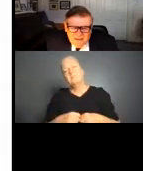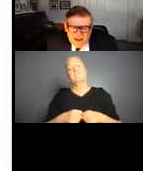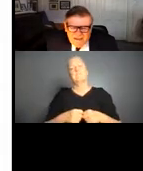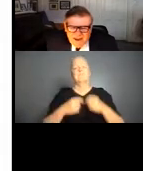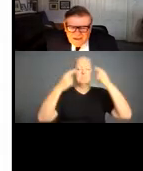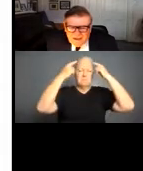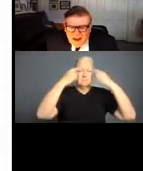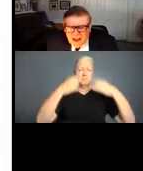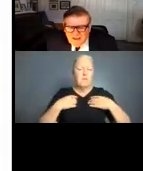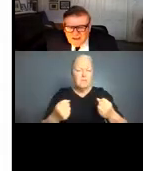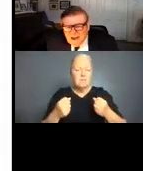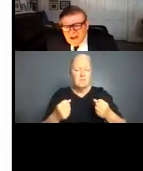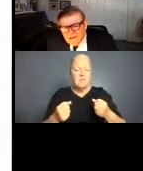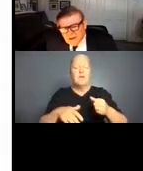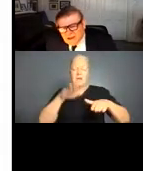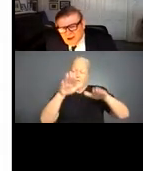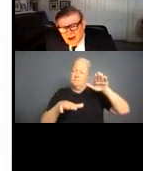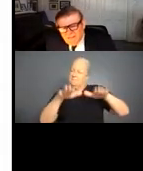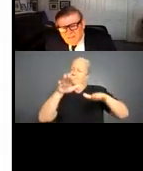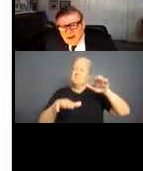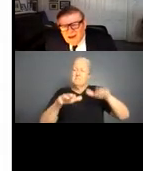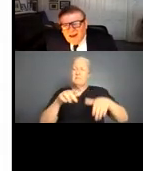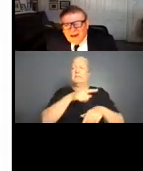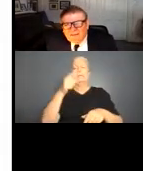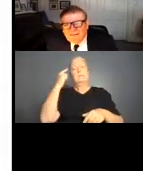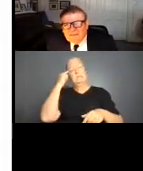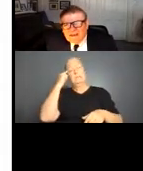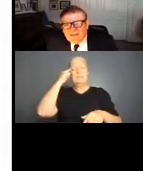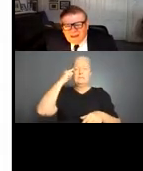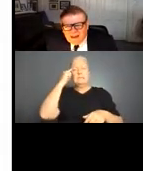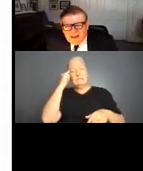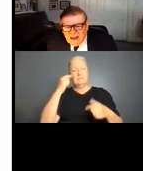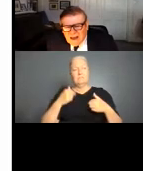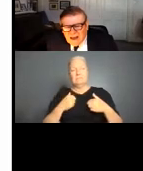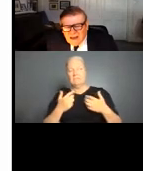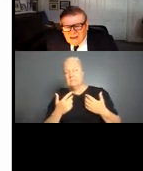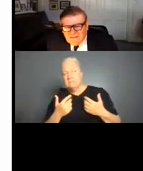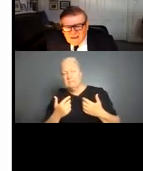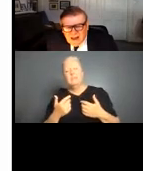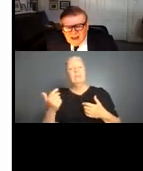concern about the effects on their lives, which has gone up from 70%